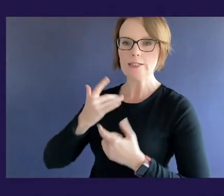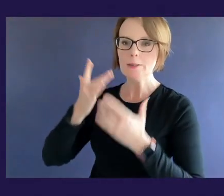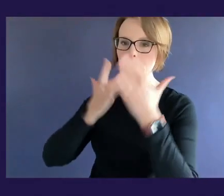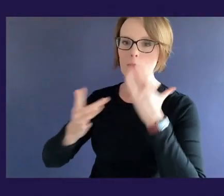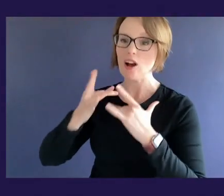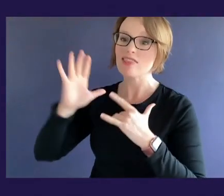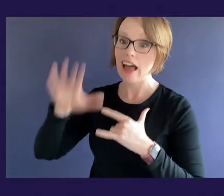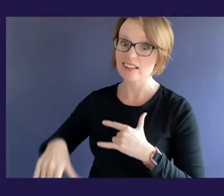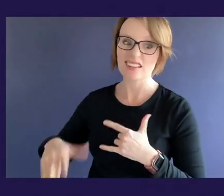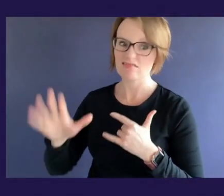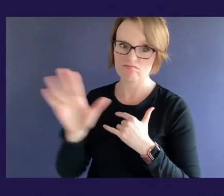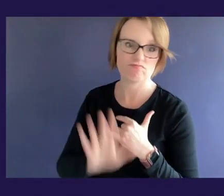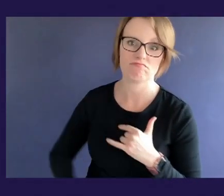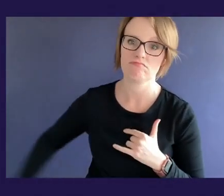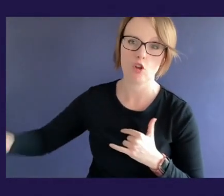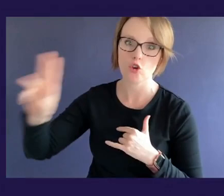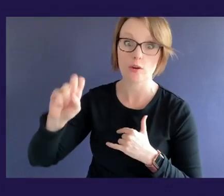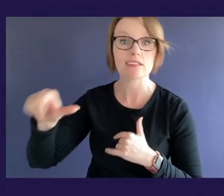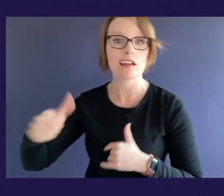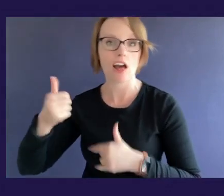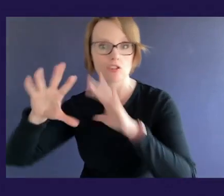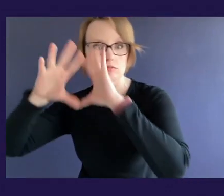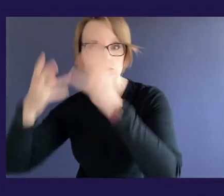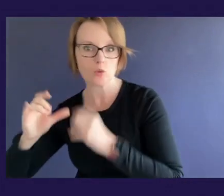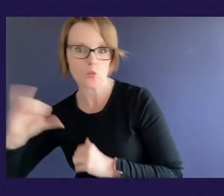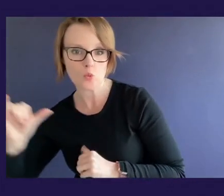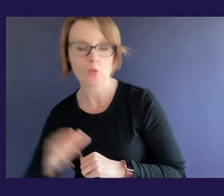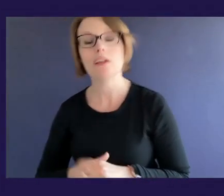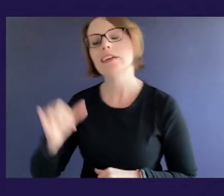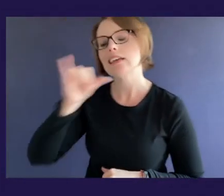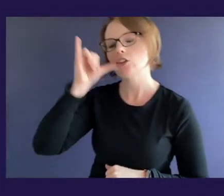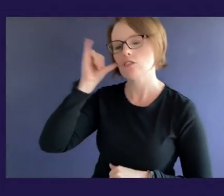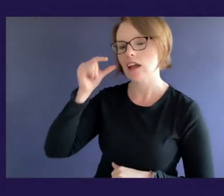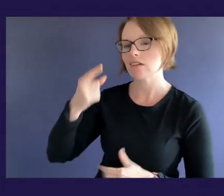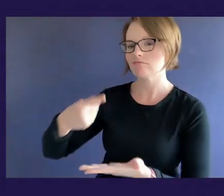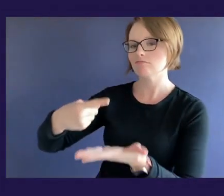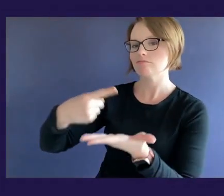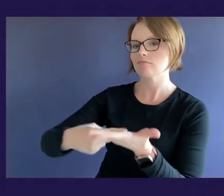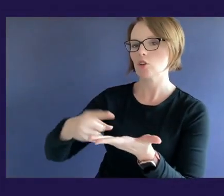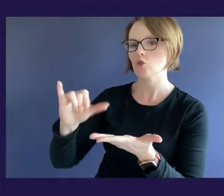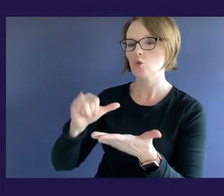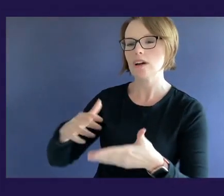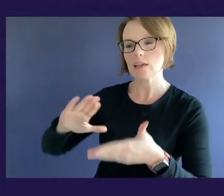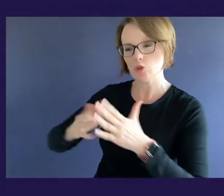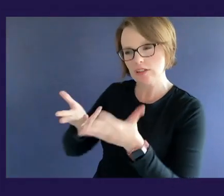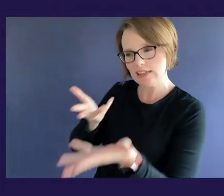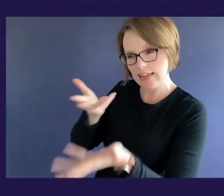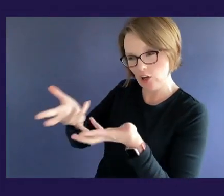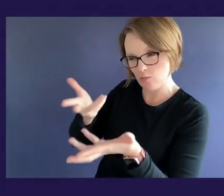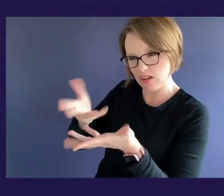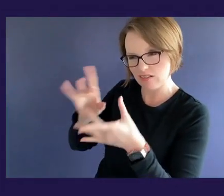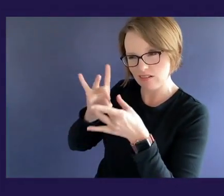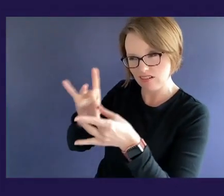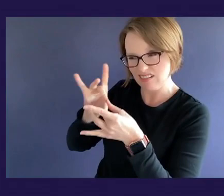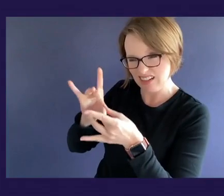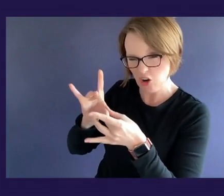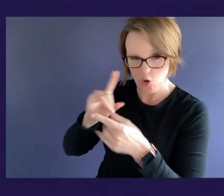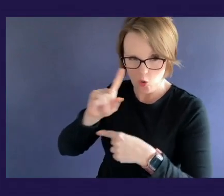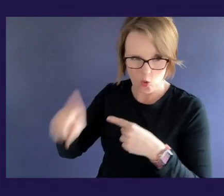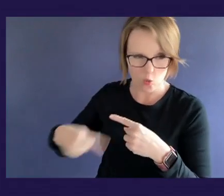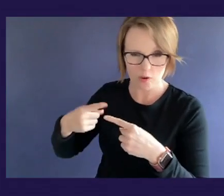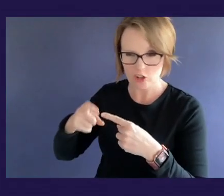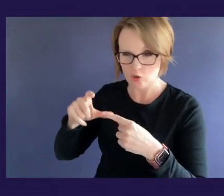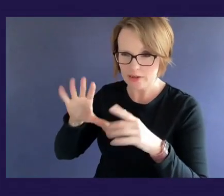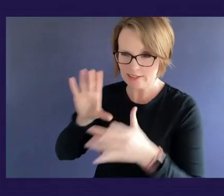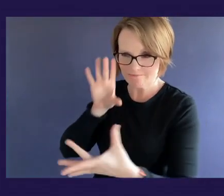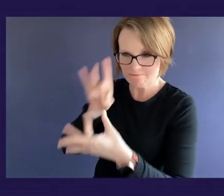be noted that, and this was also discussed yesterday, that community engagement really should not be a last minute or